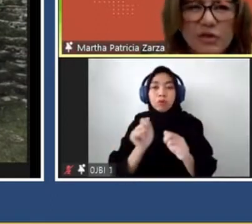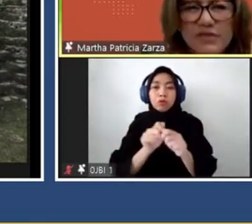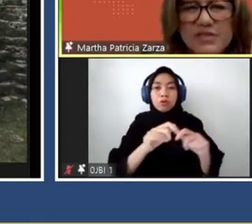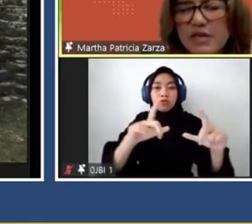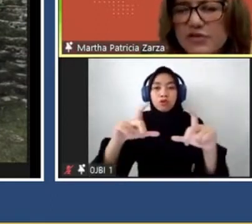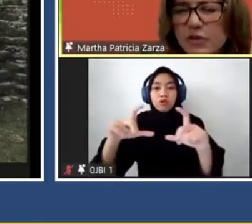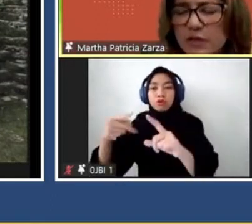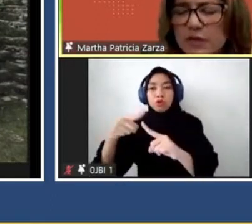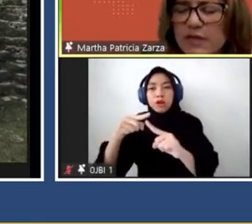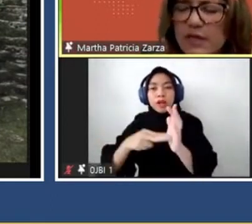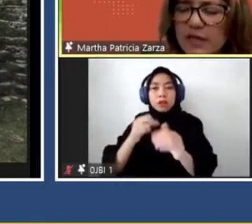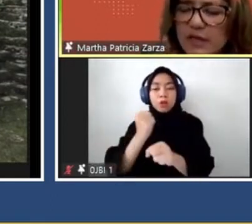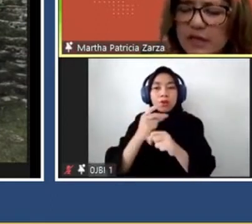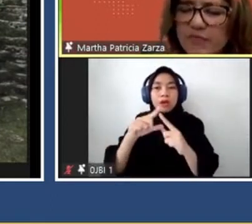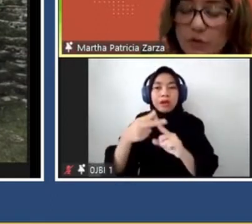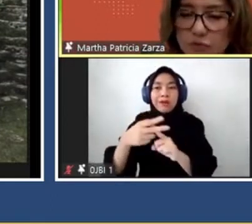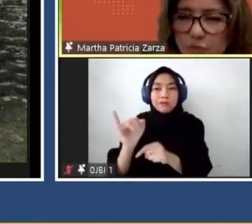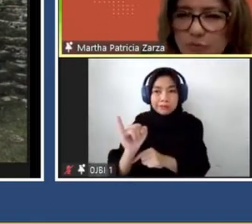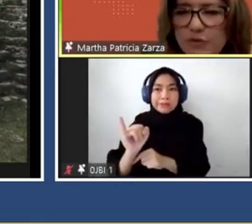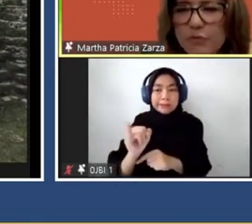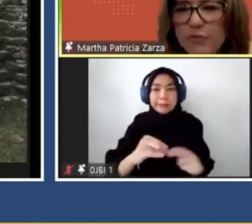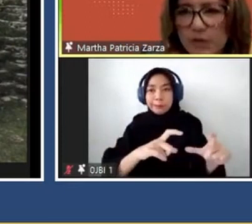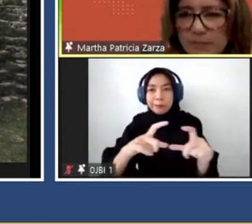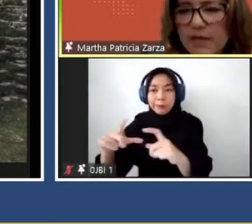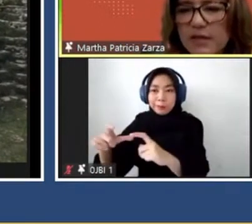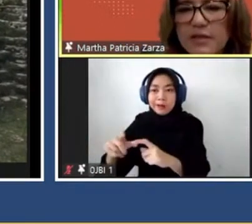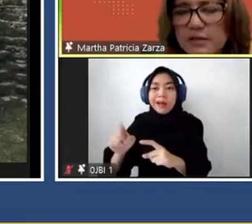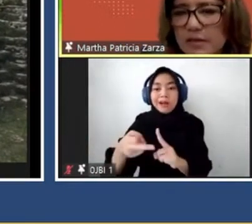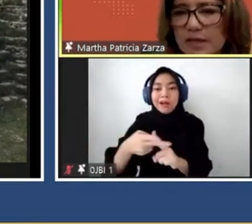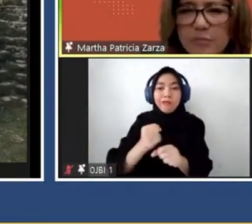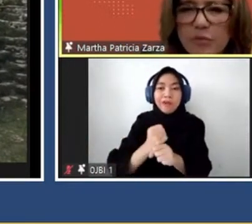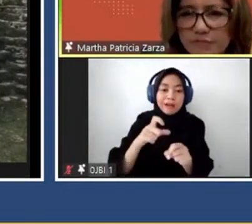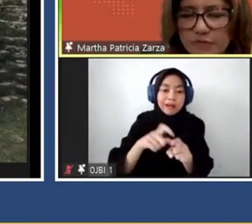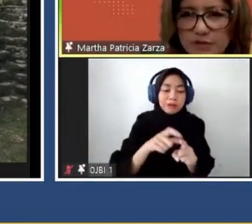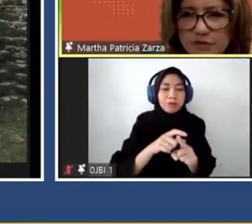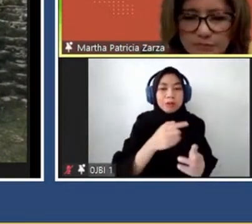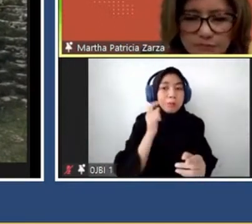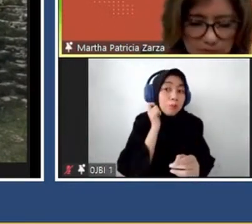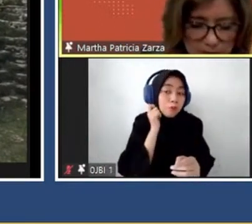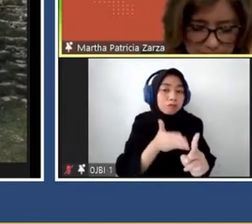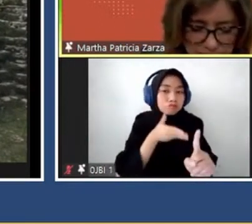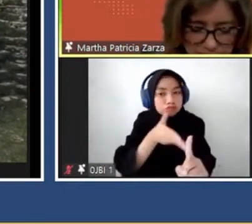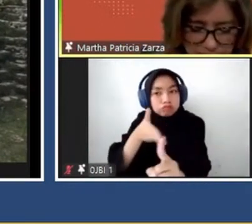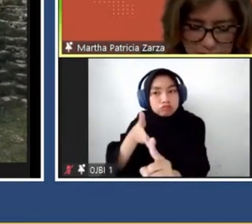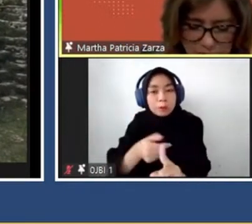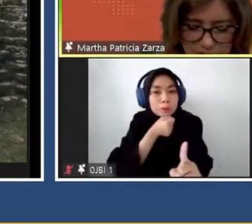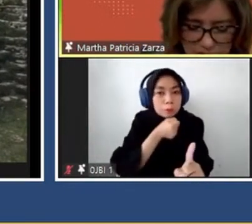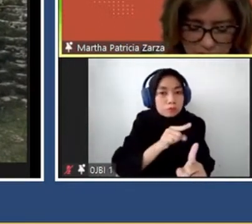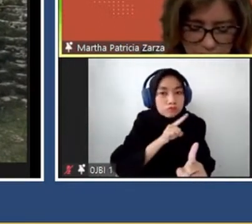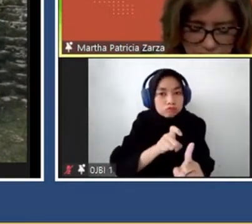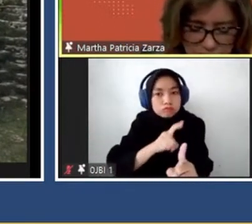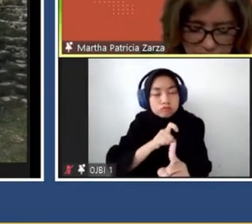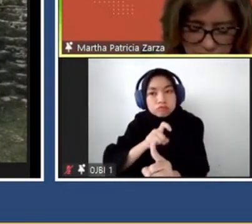The ethnographic study also included a focus group to talk with women and getting more information from them. It